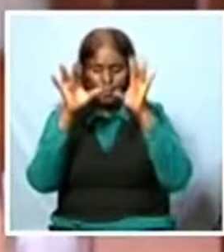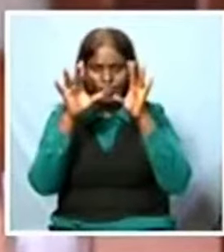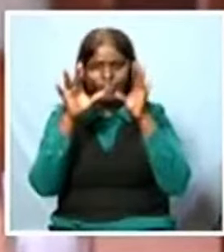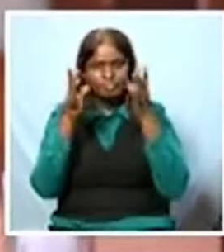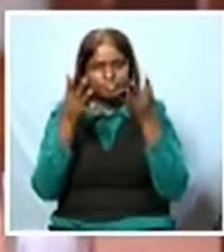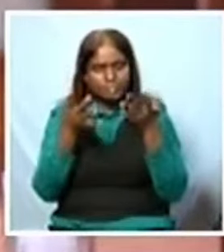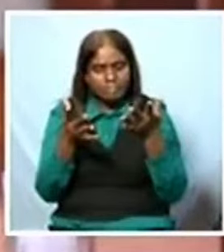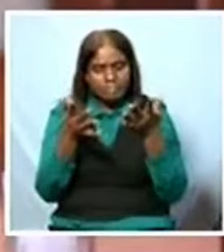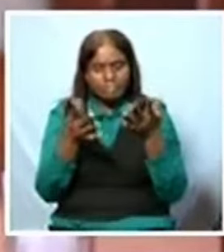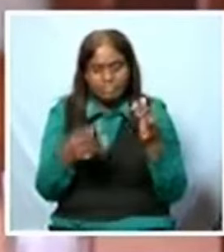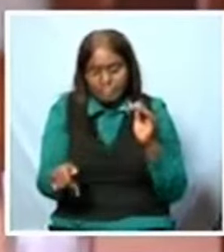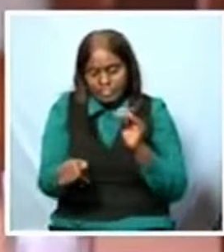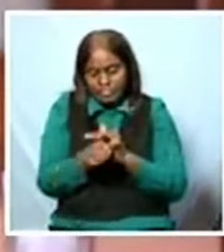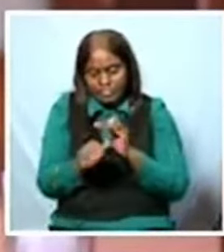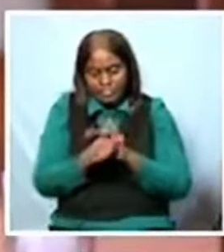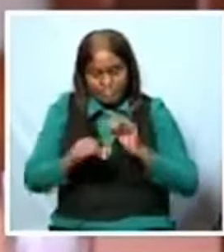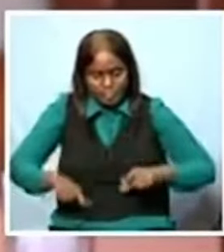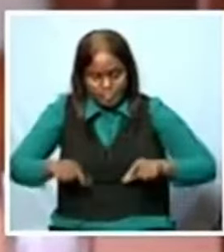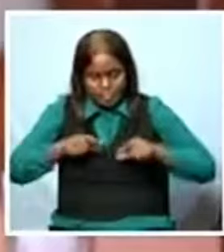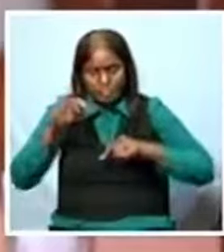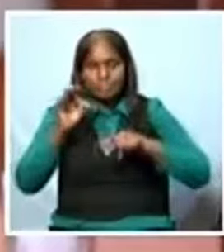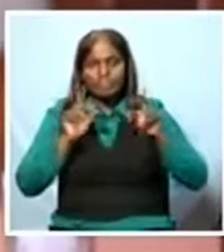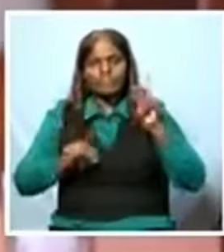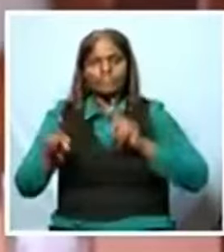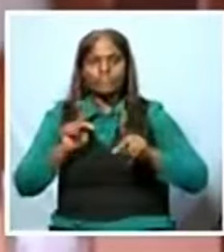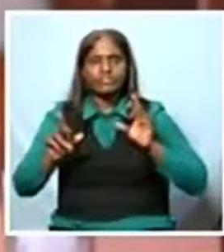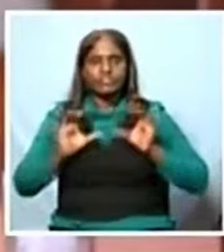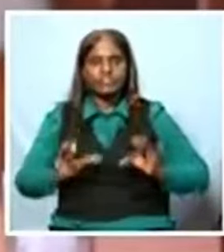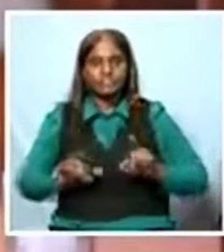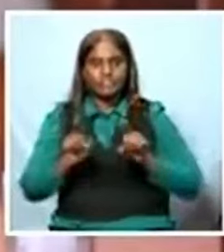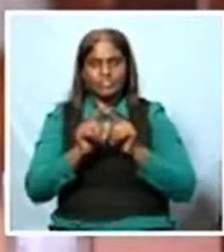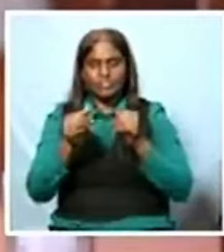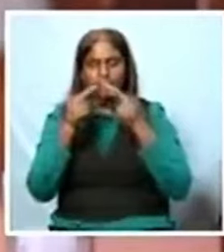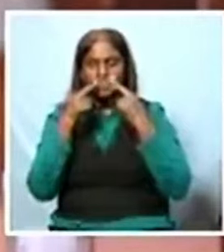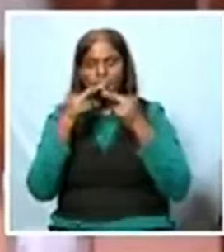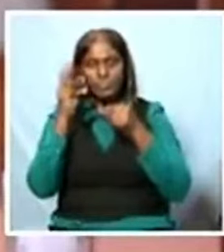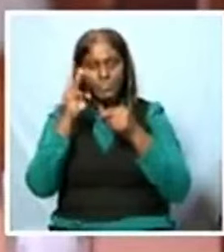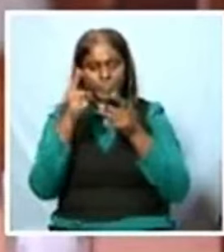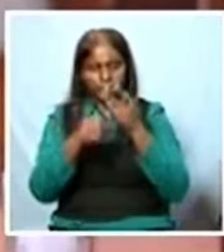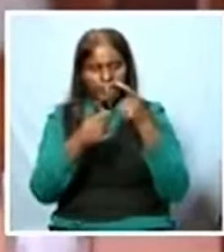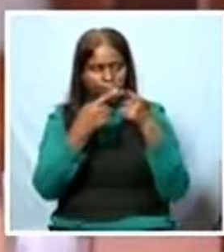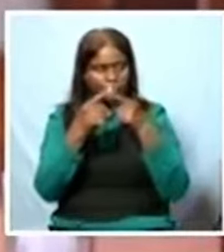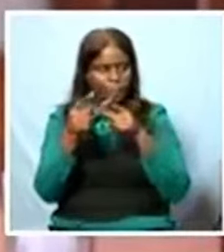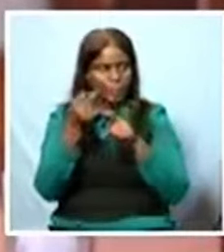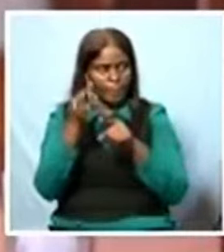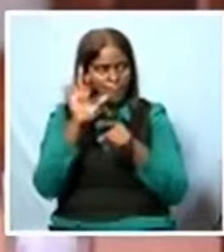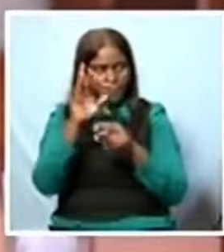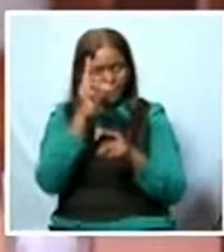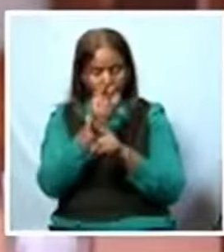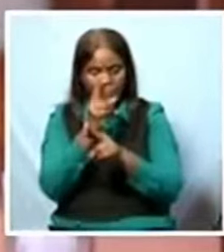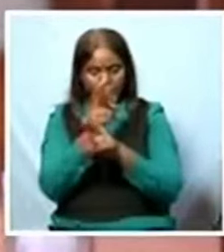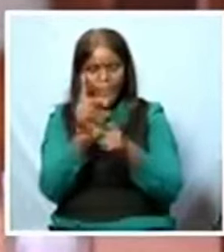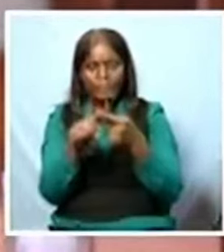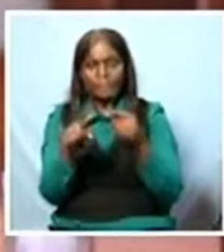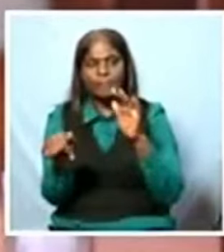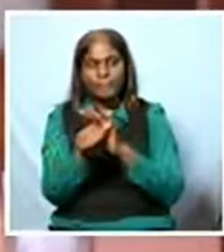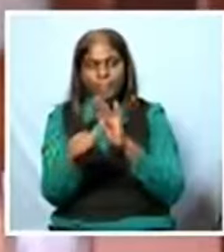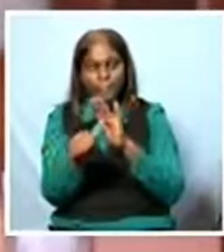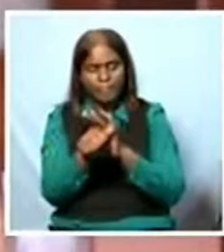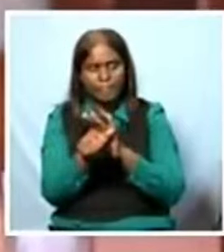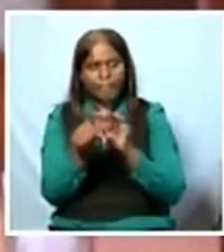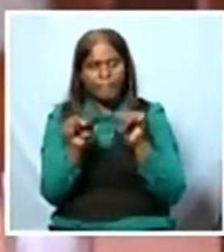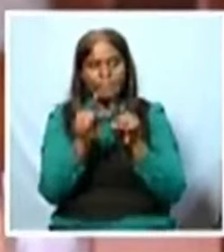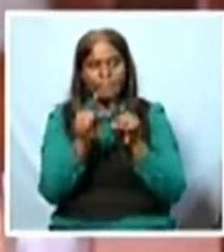intrusion into the private lives of citizens and may result in violations of the right to privacy